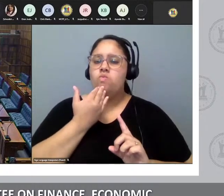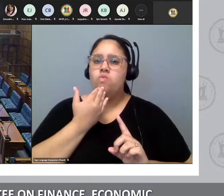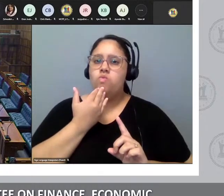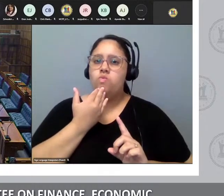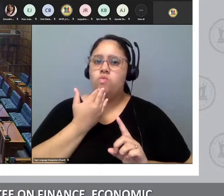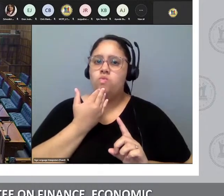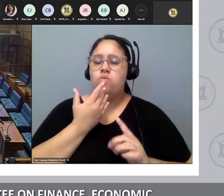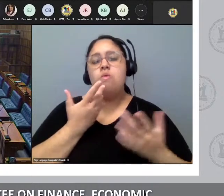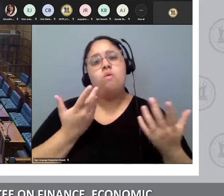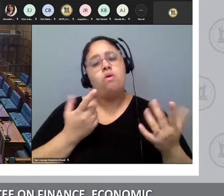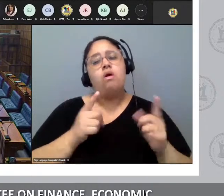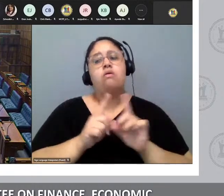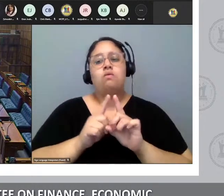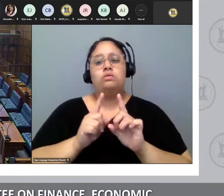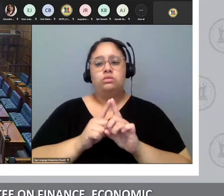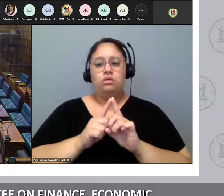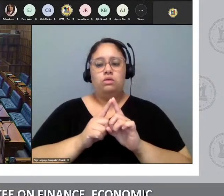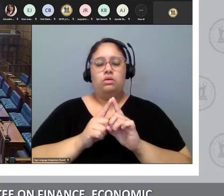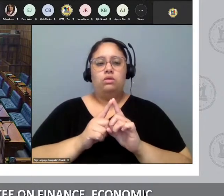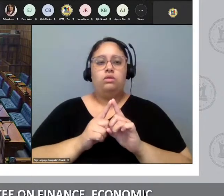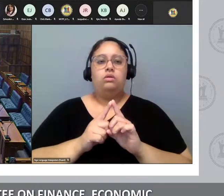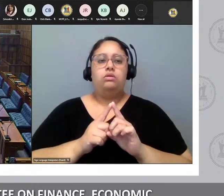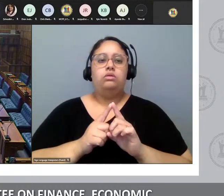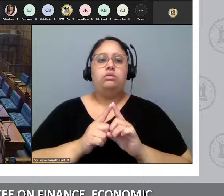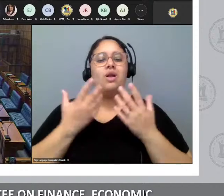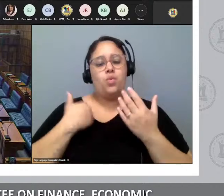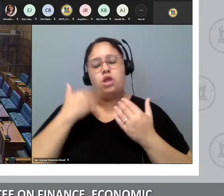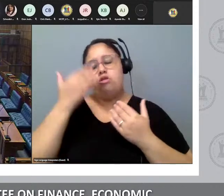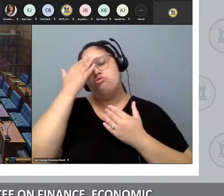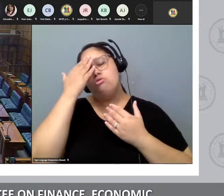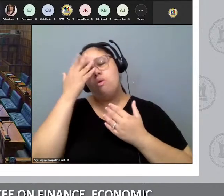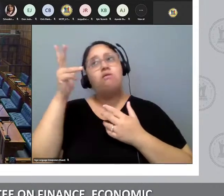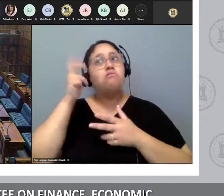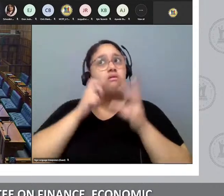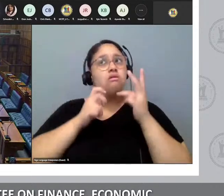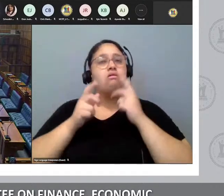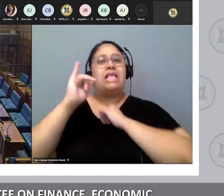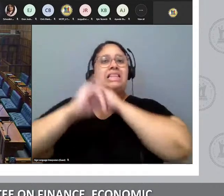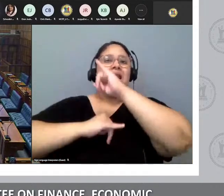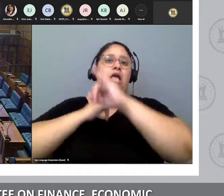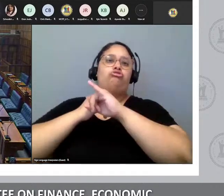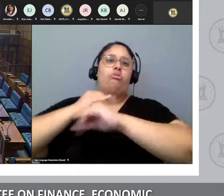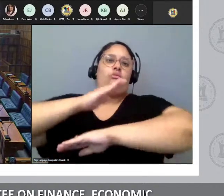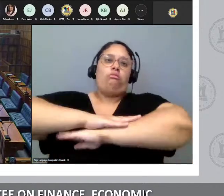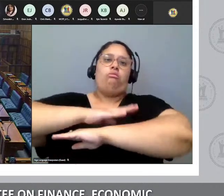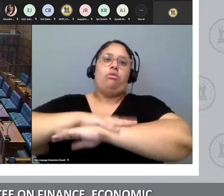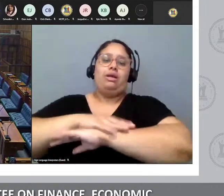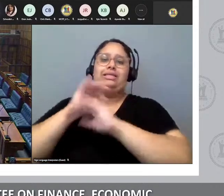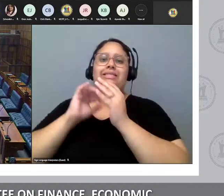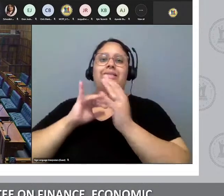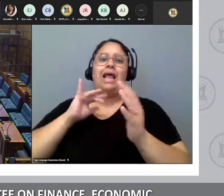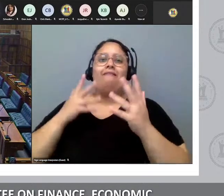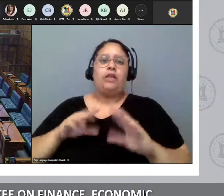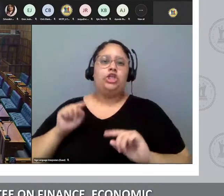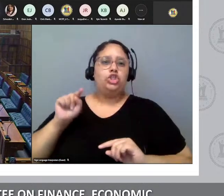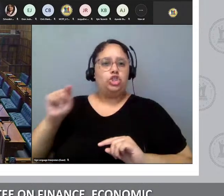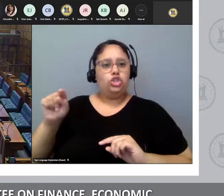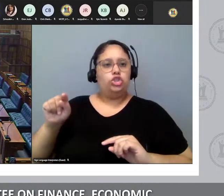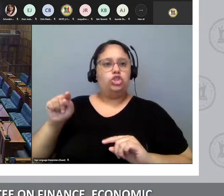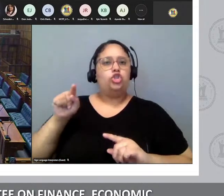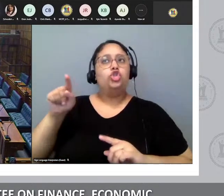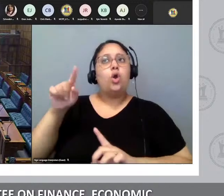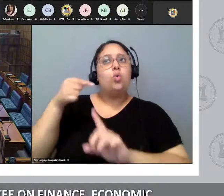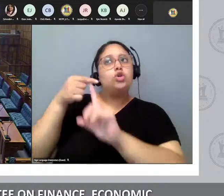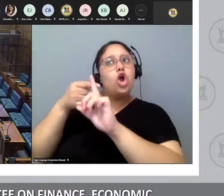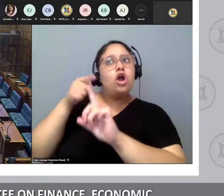heard that they have been International benchmarking studies uh what was the target for vessel